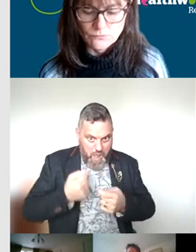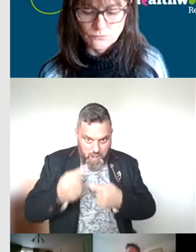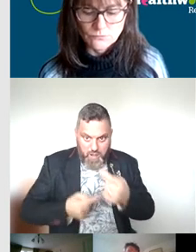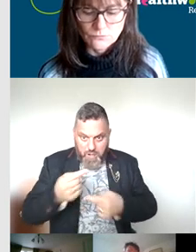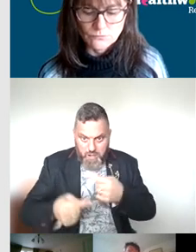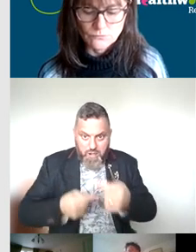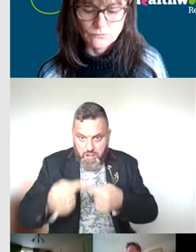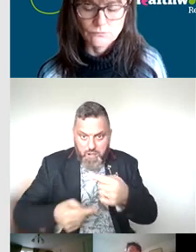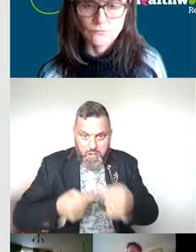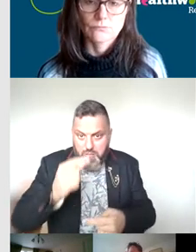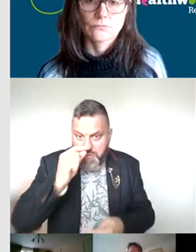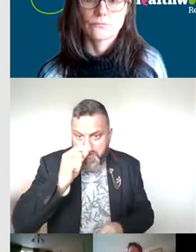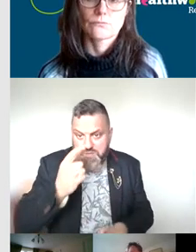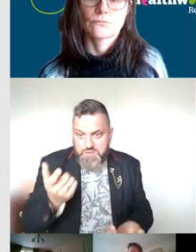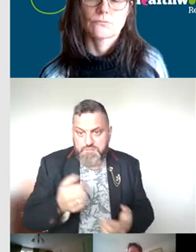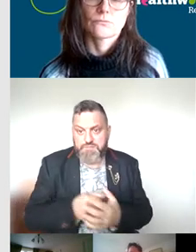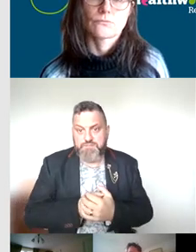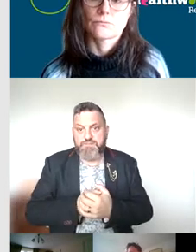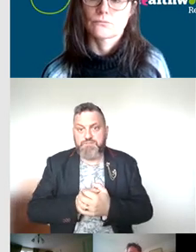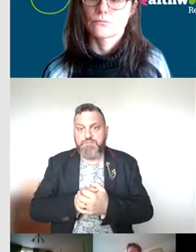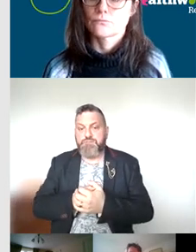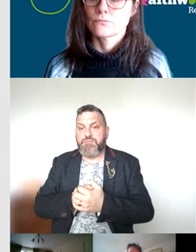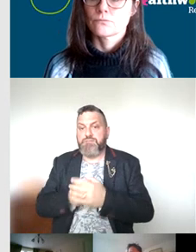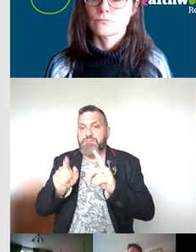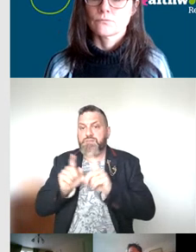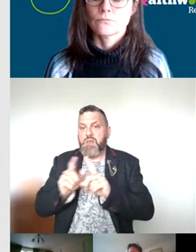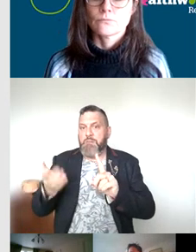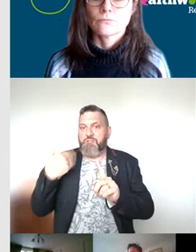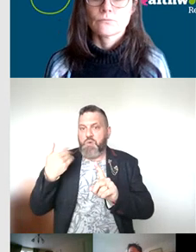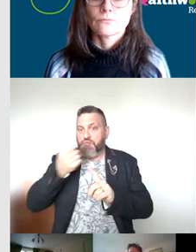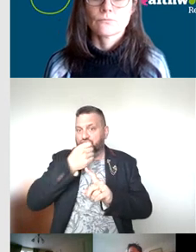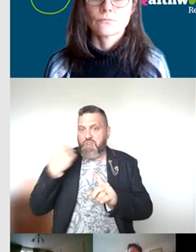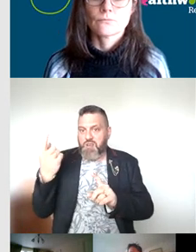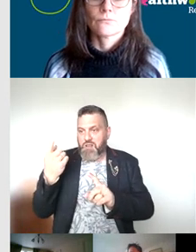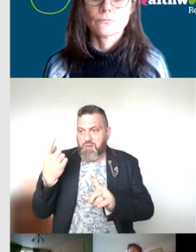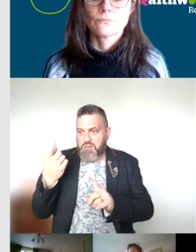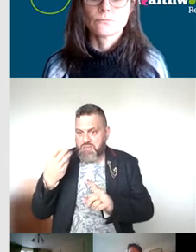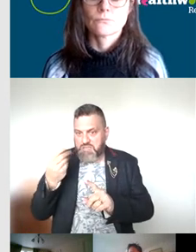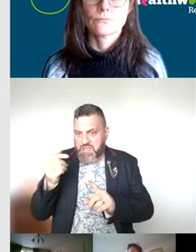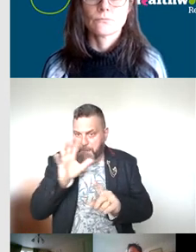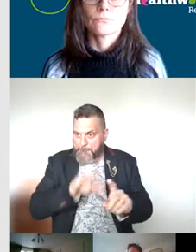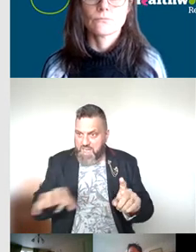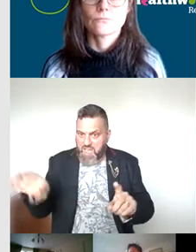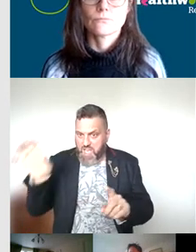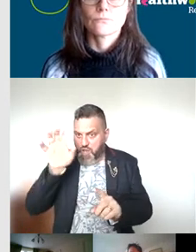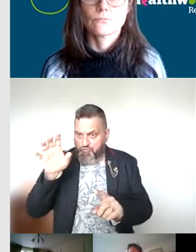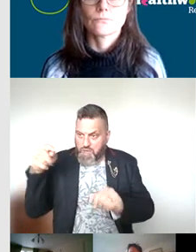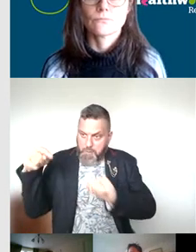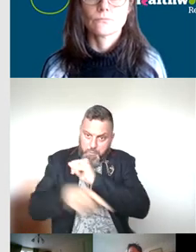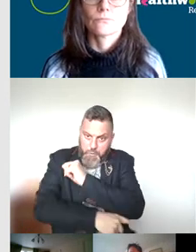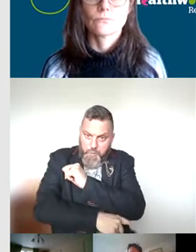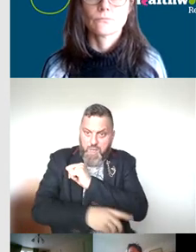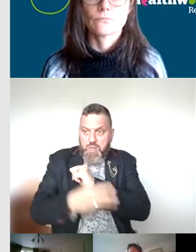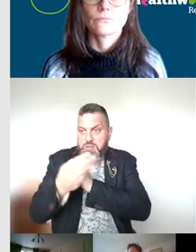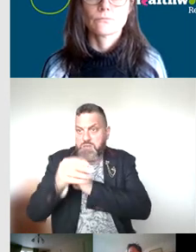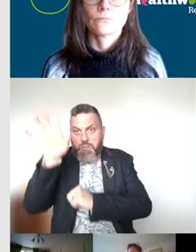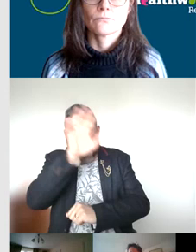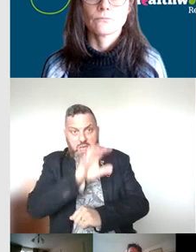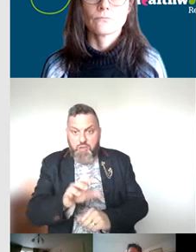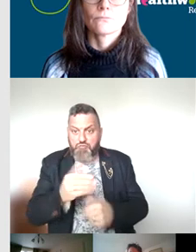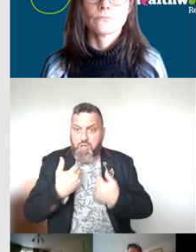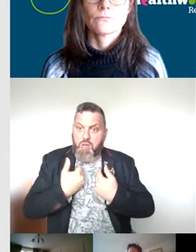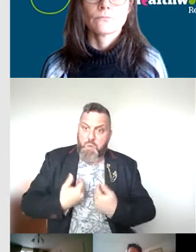can. As I said before, recognizing that there is really significant variation in terms